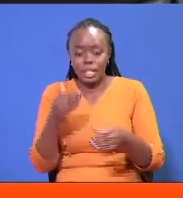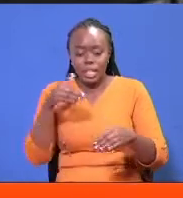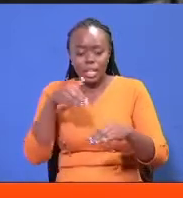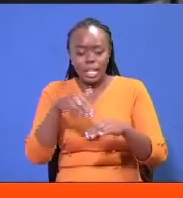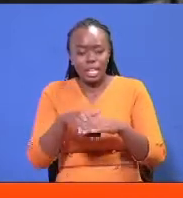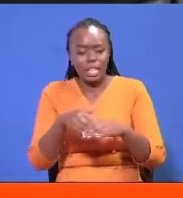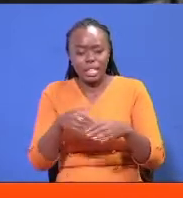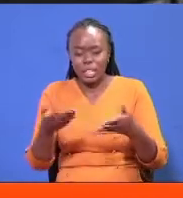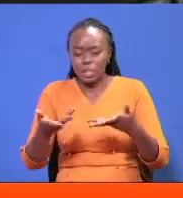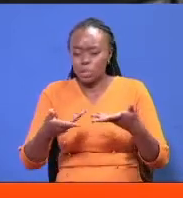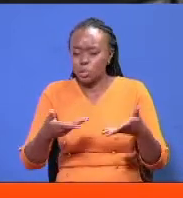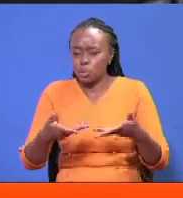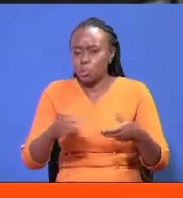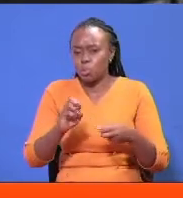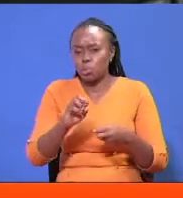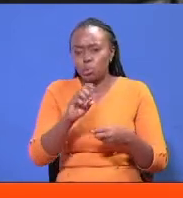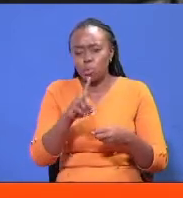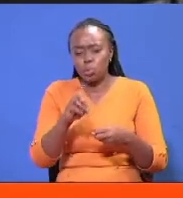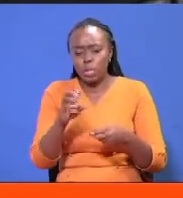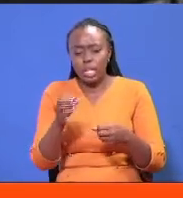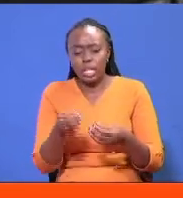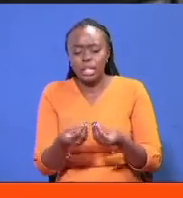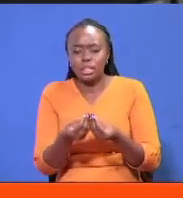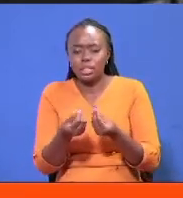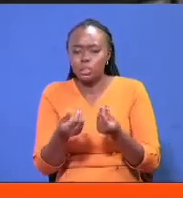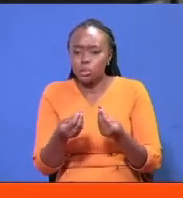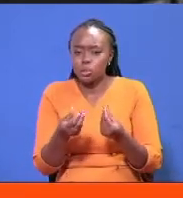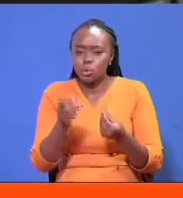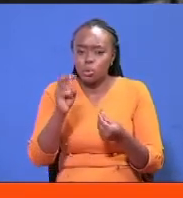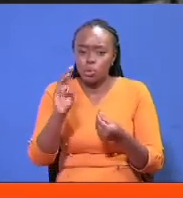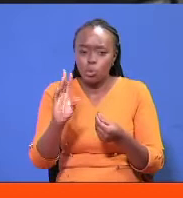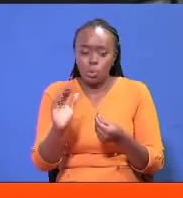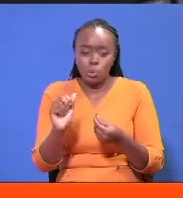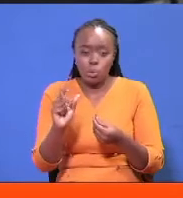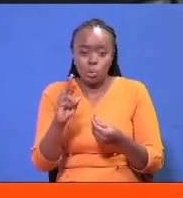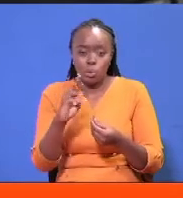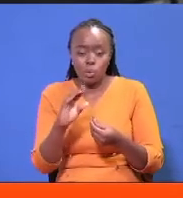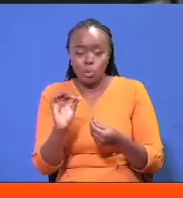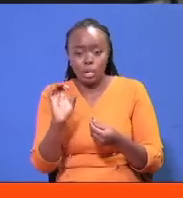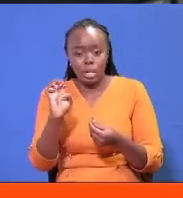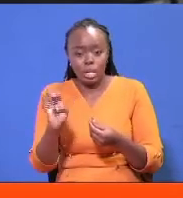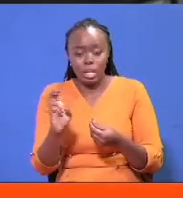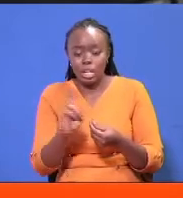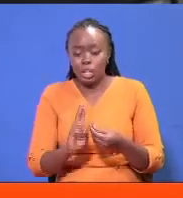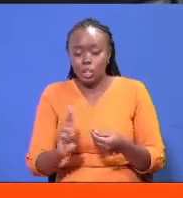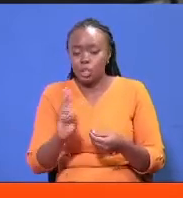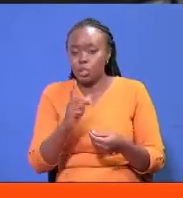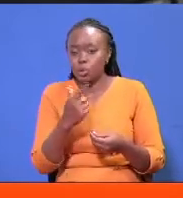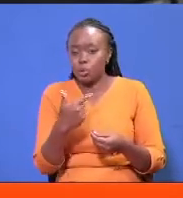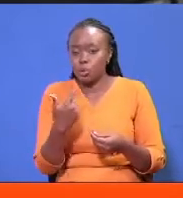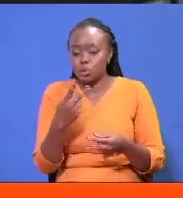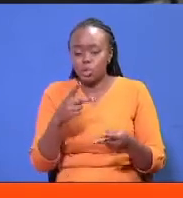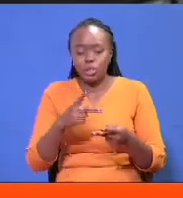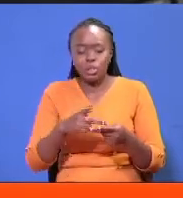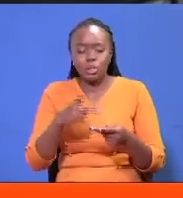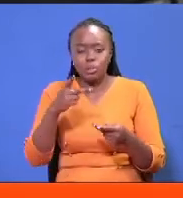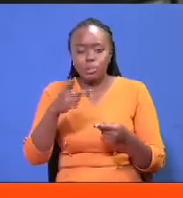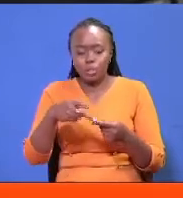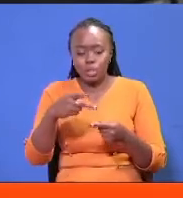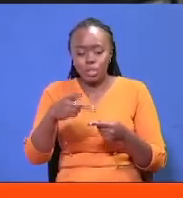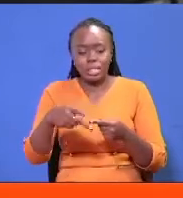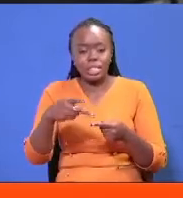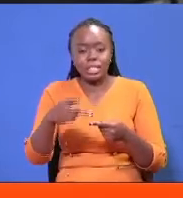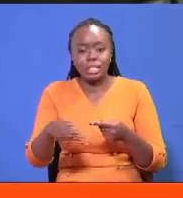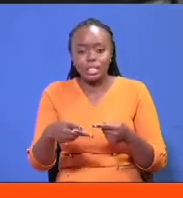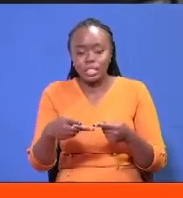desktop softwares, we basically use Pix4D for processing,